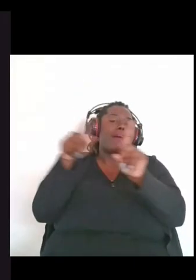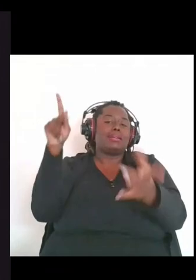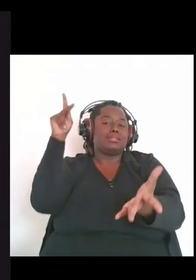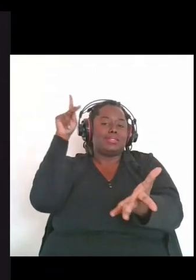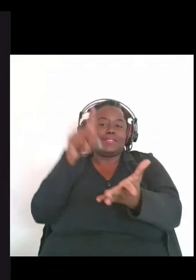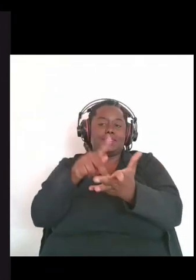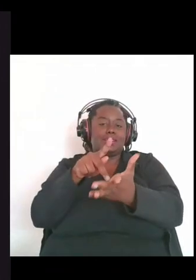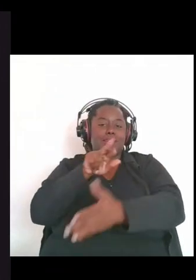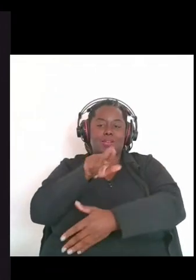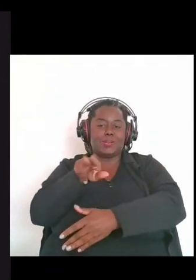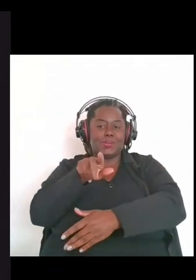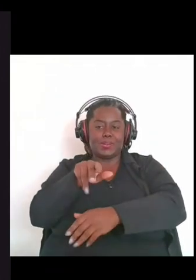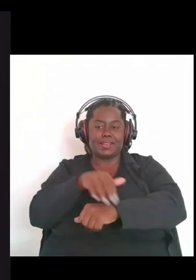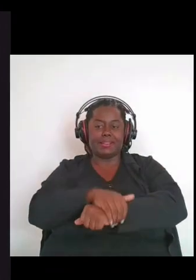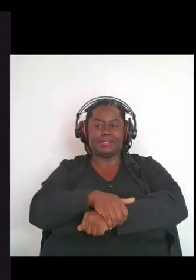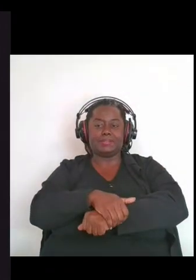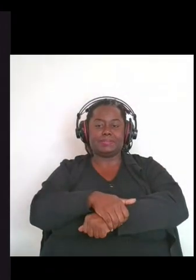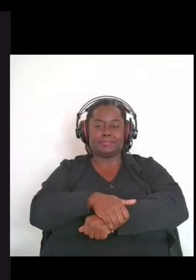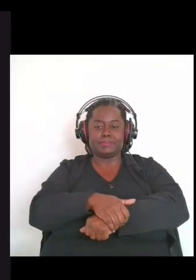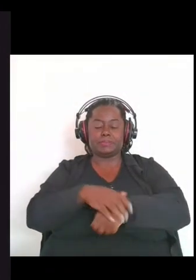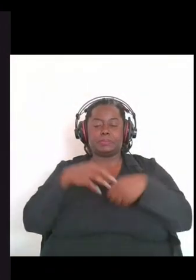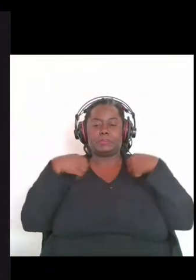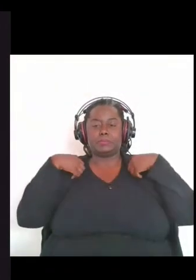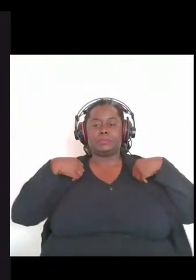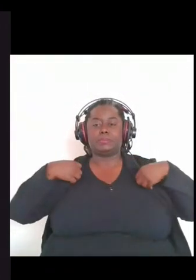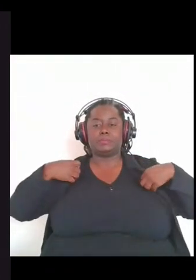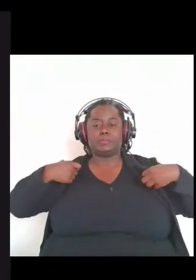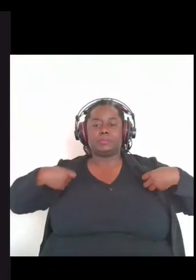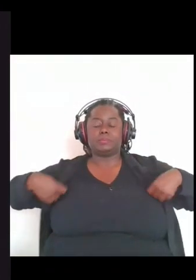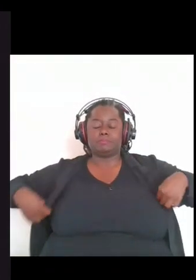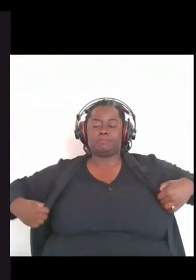but that's not exactly how this happens